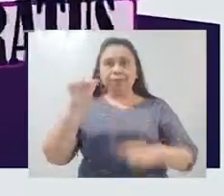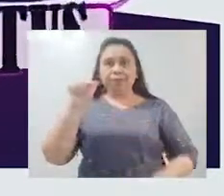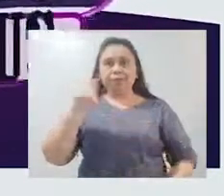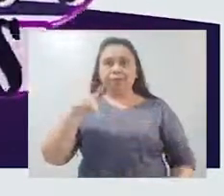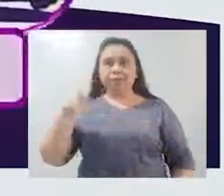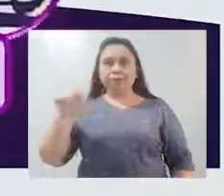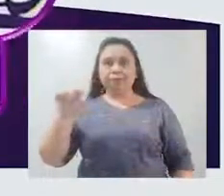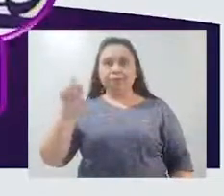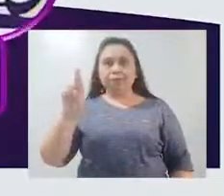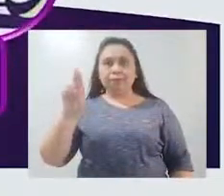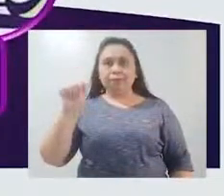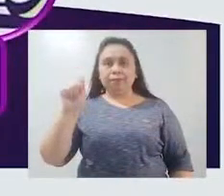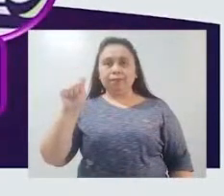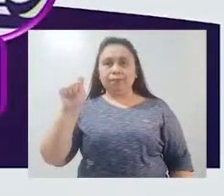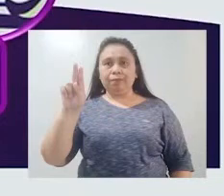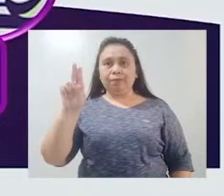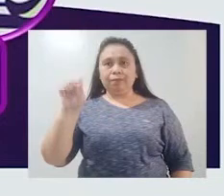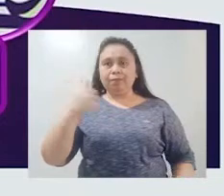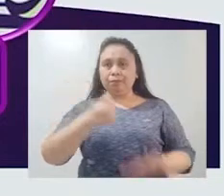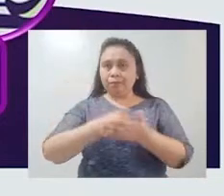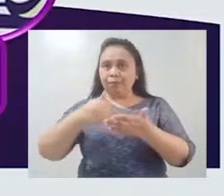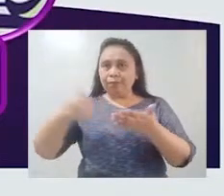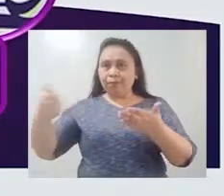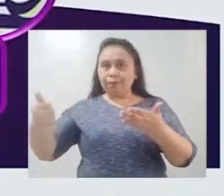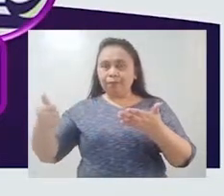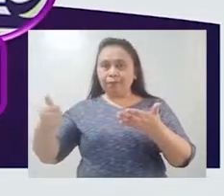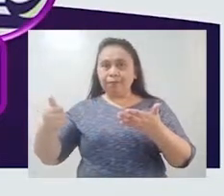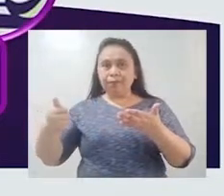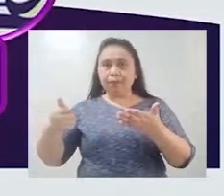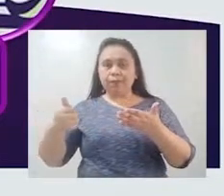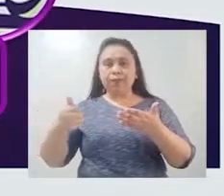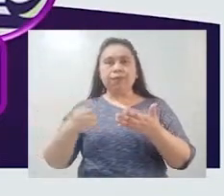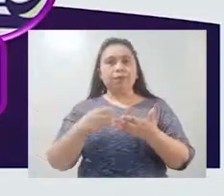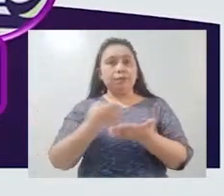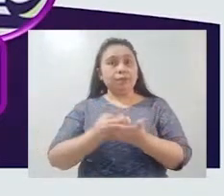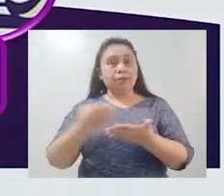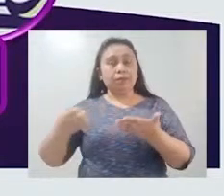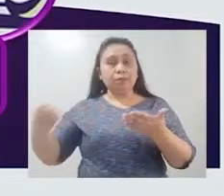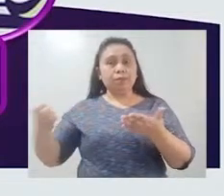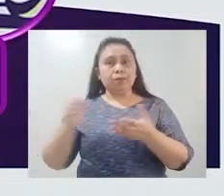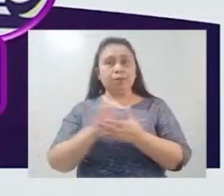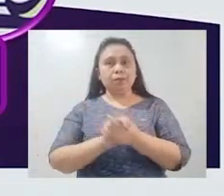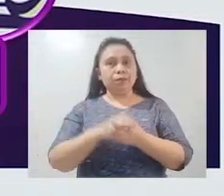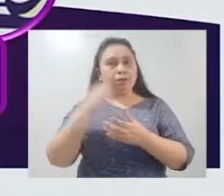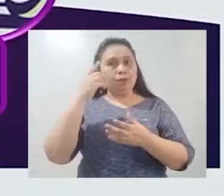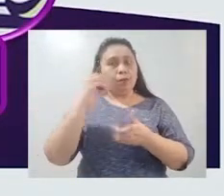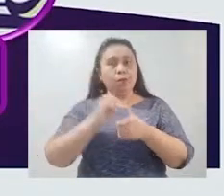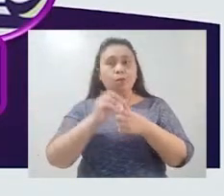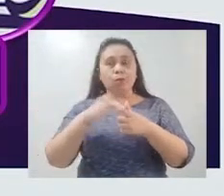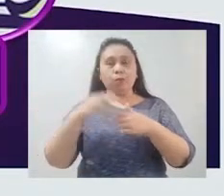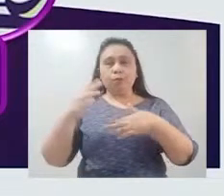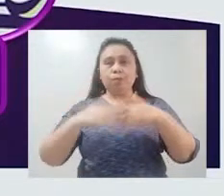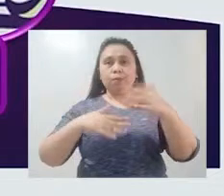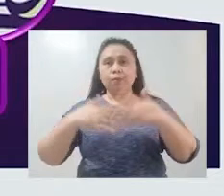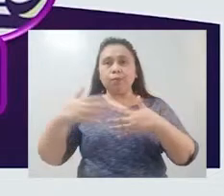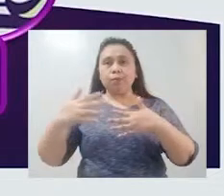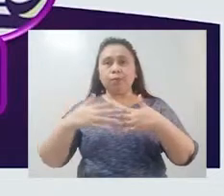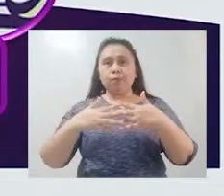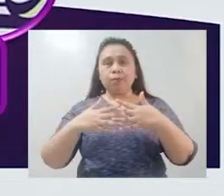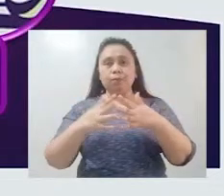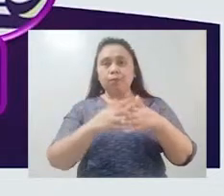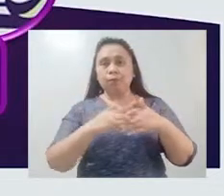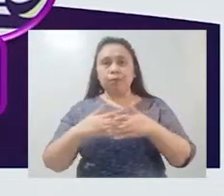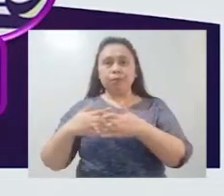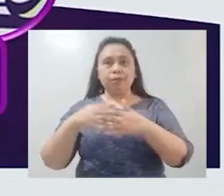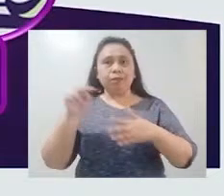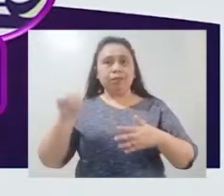is apparatus. An apparatus is a technical equipment or machinery needed for